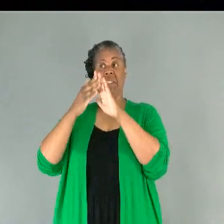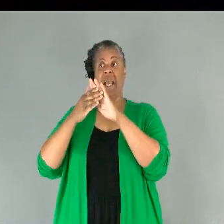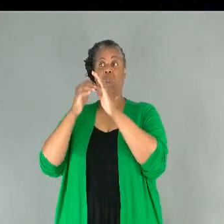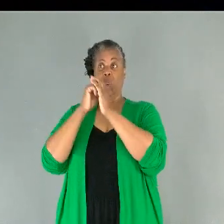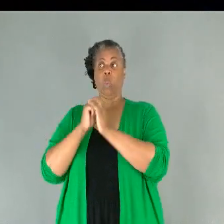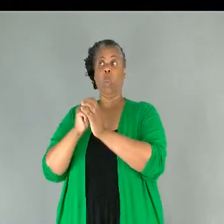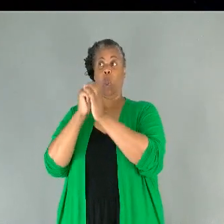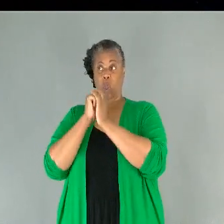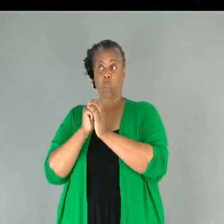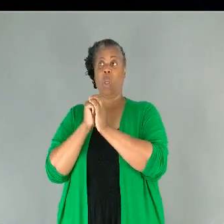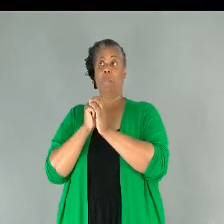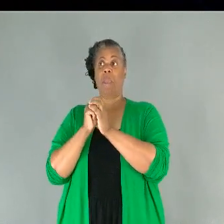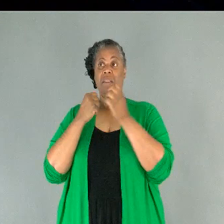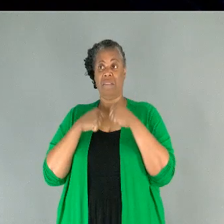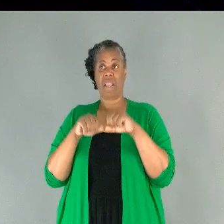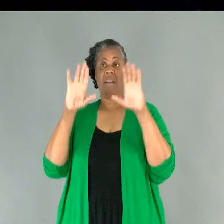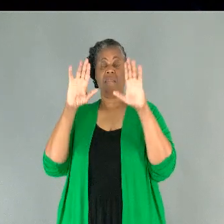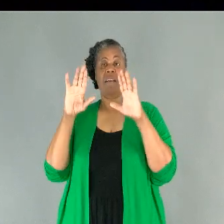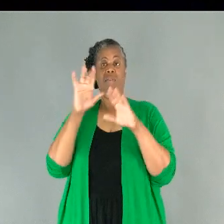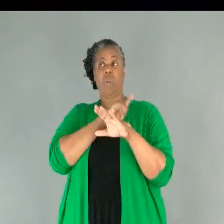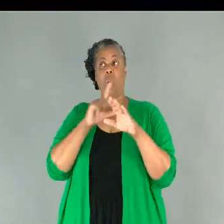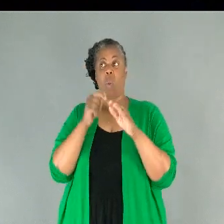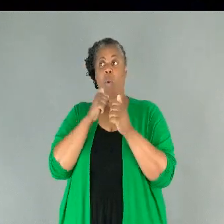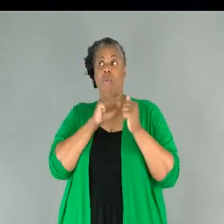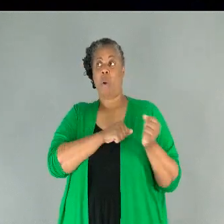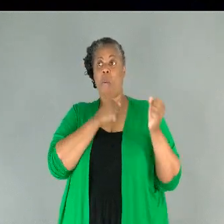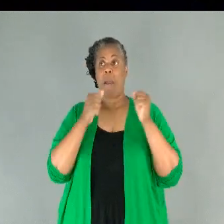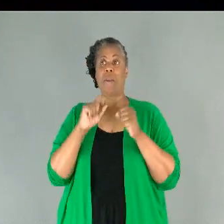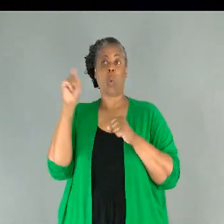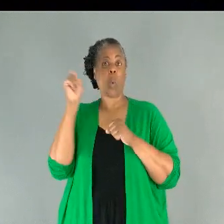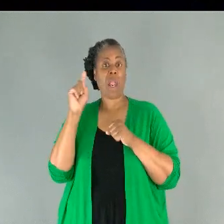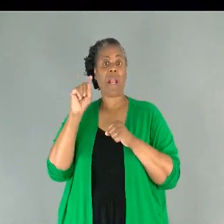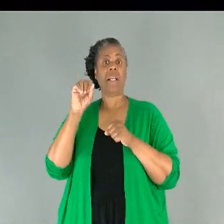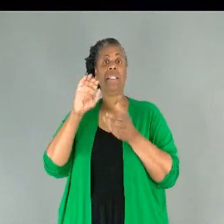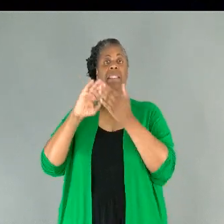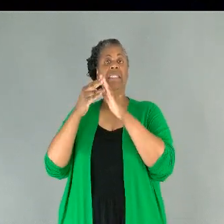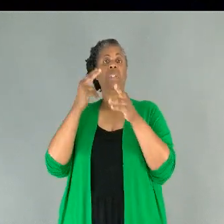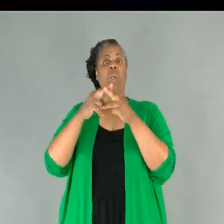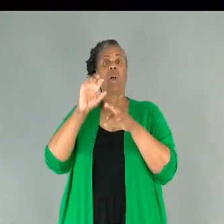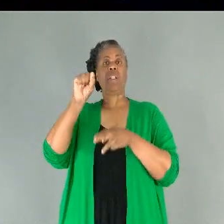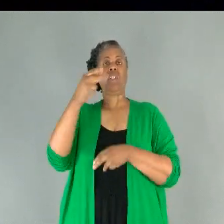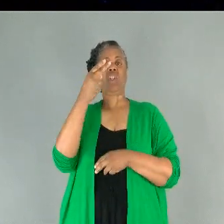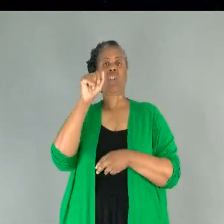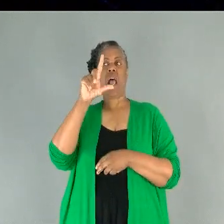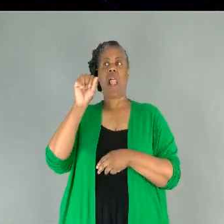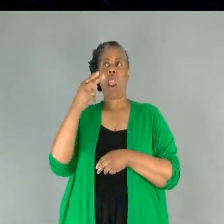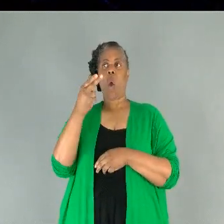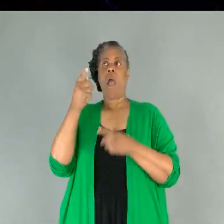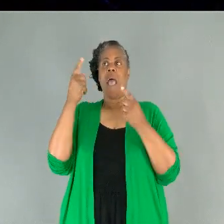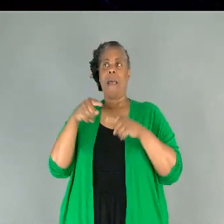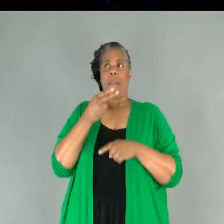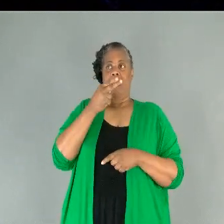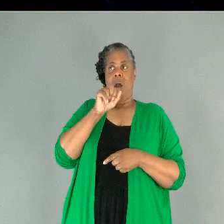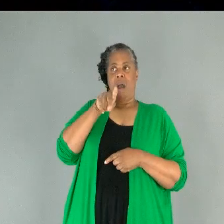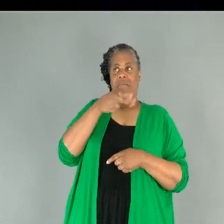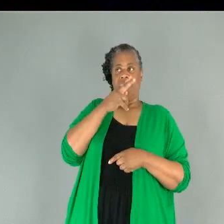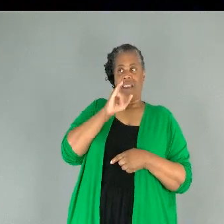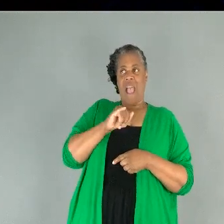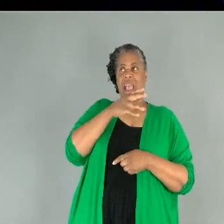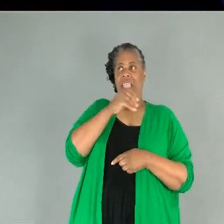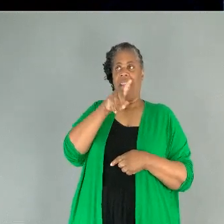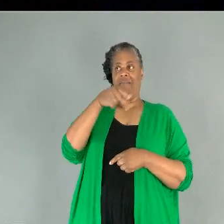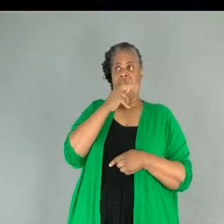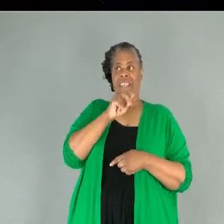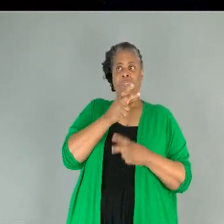worship and sacrifice to the Lord Almighty at Shiloh, where Hophni and Phinehas, the